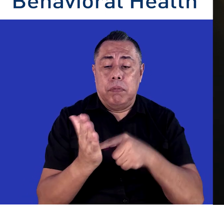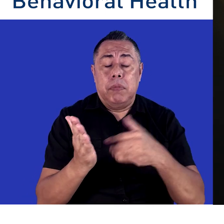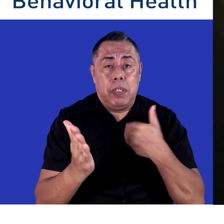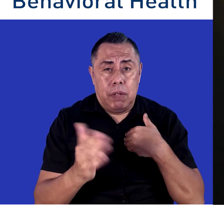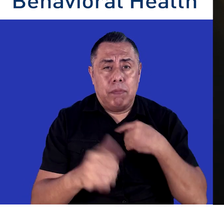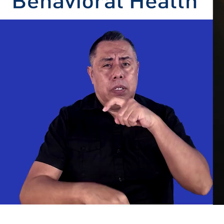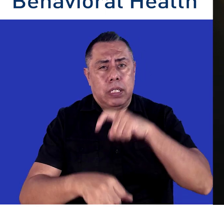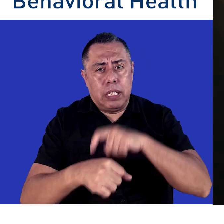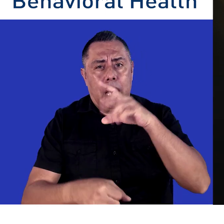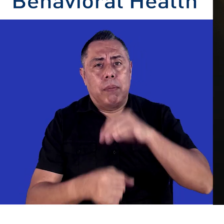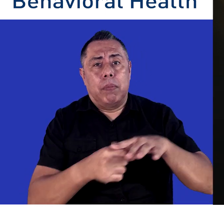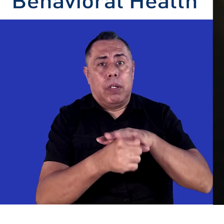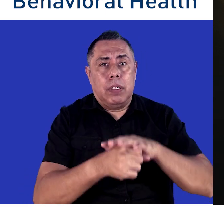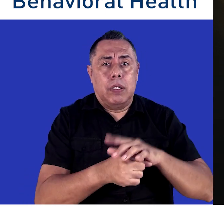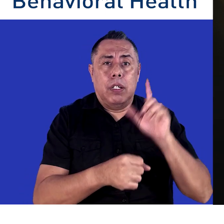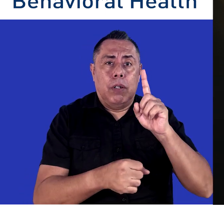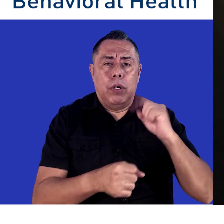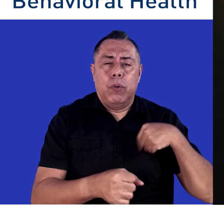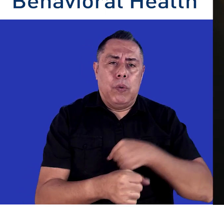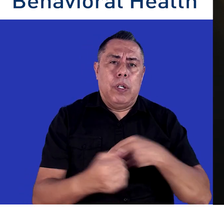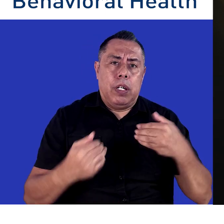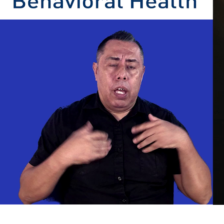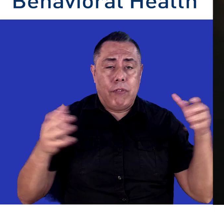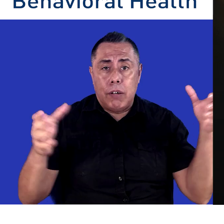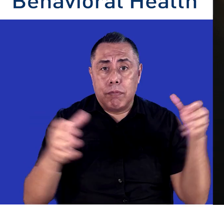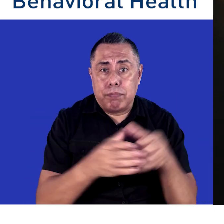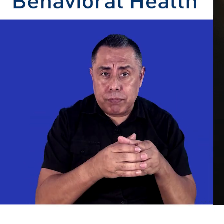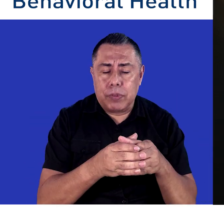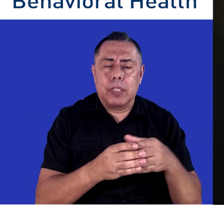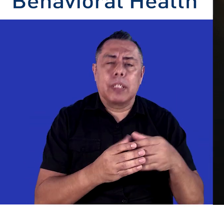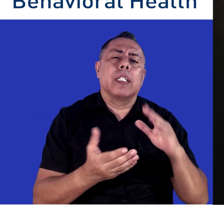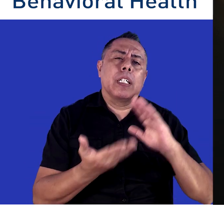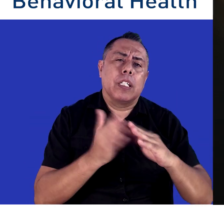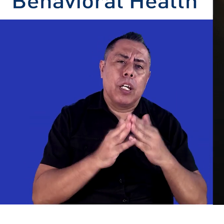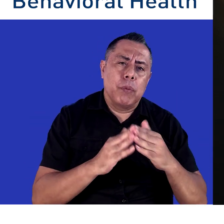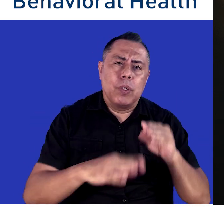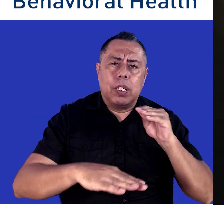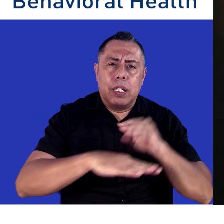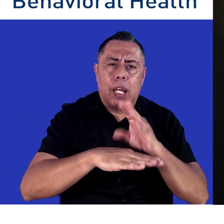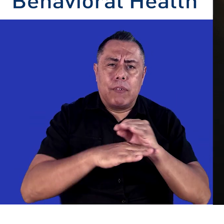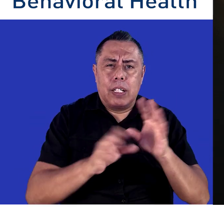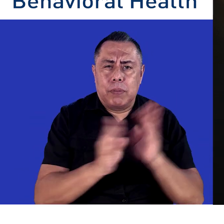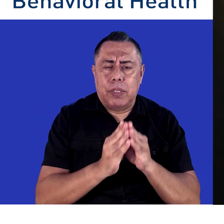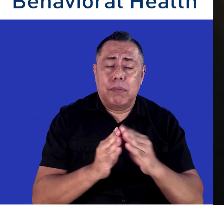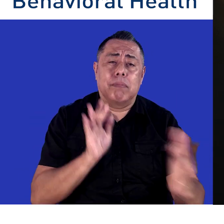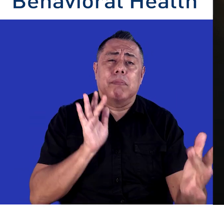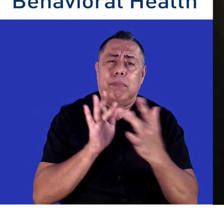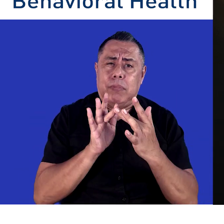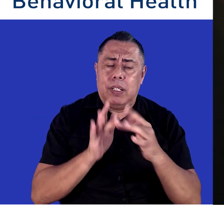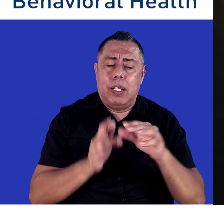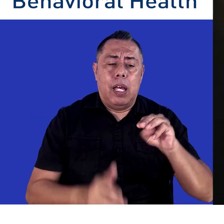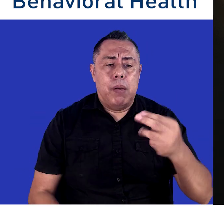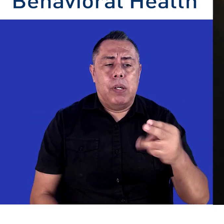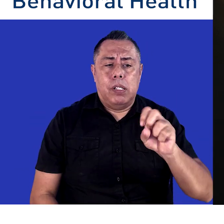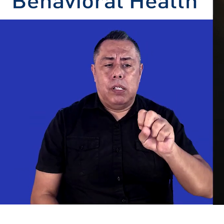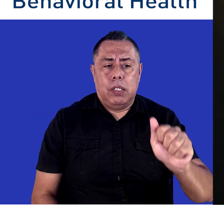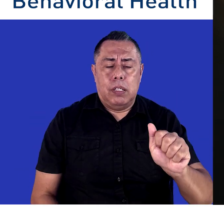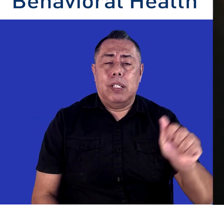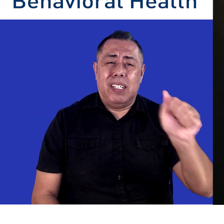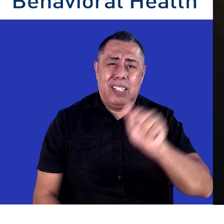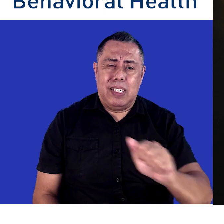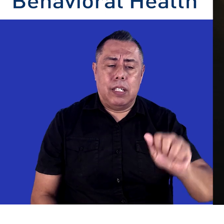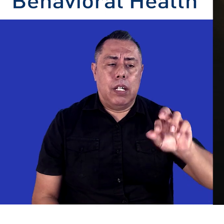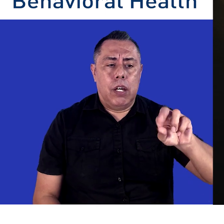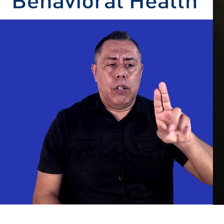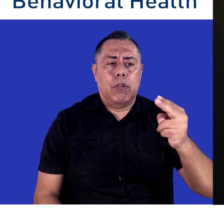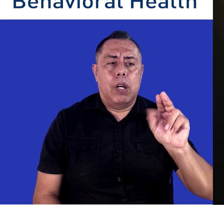directory, which lists the times and locations of local community advisory meetings by contacting